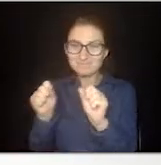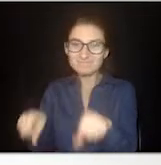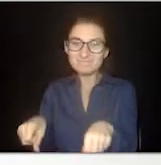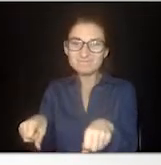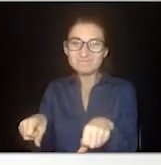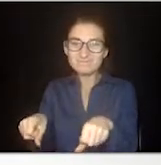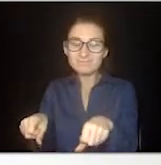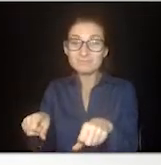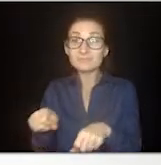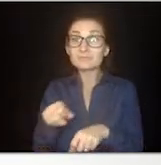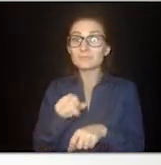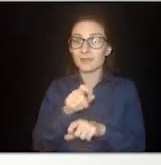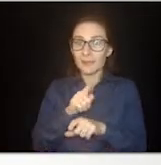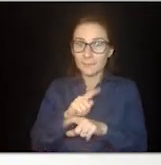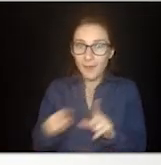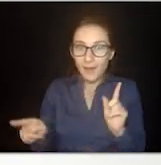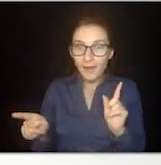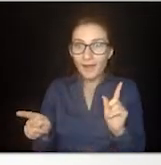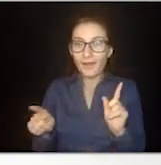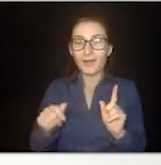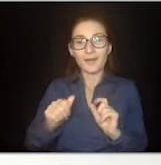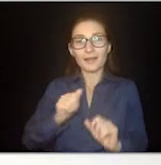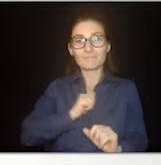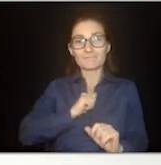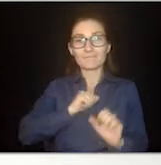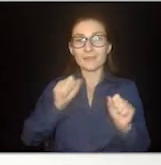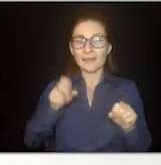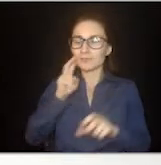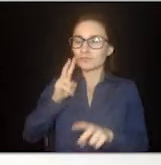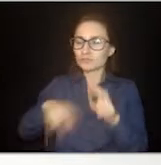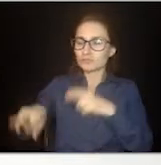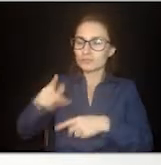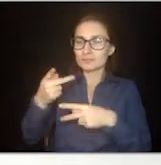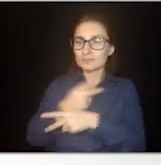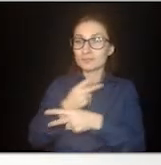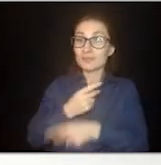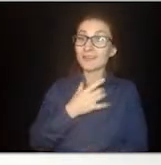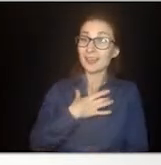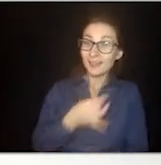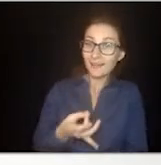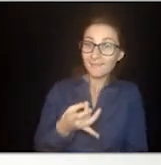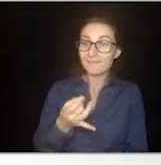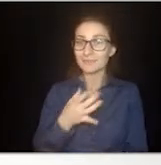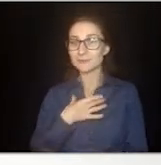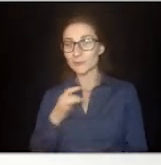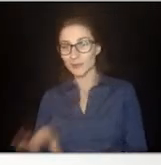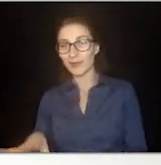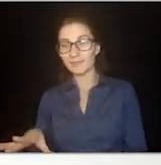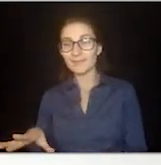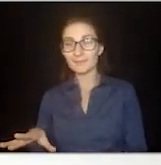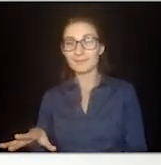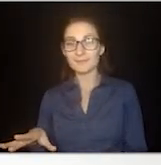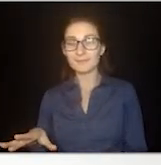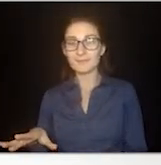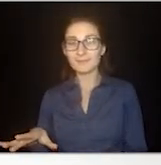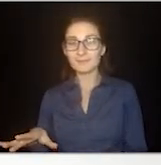But because I can reason and rationally understand what I like and what I don't